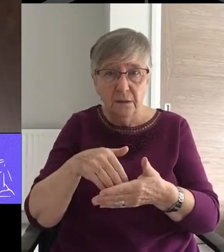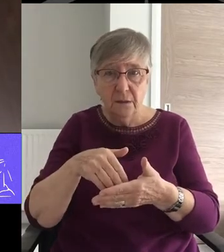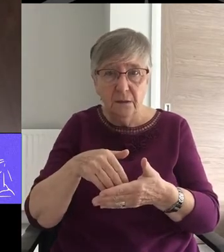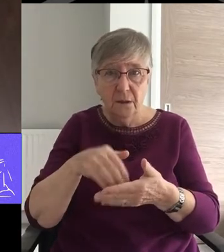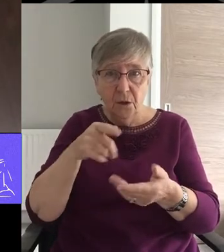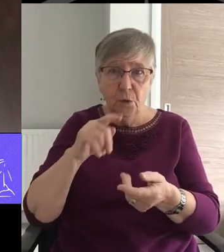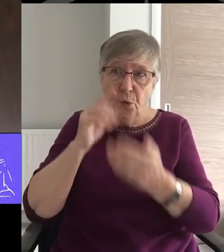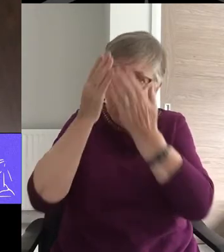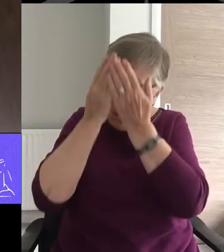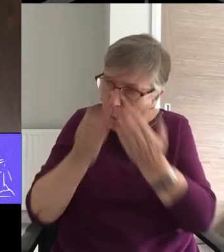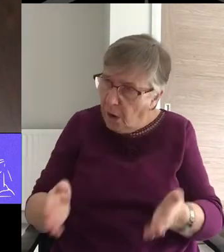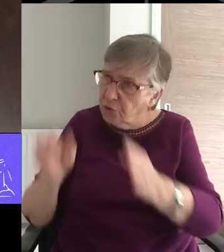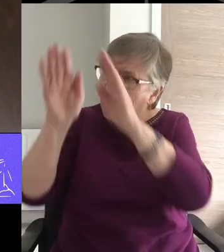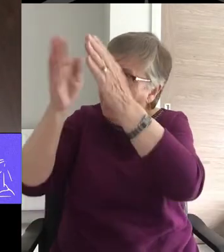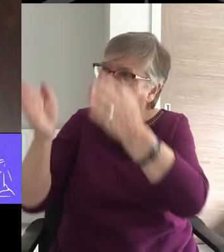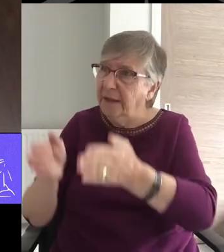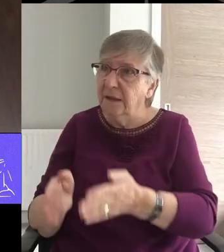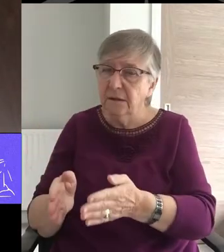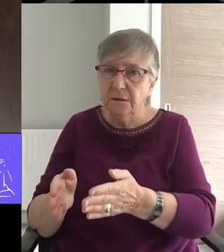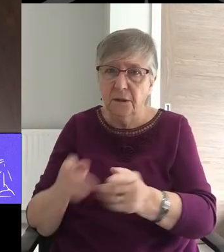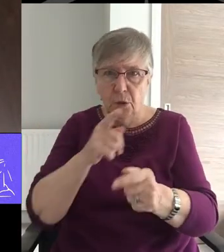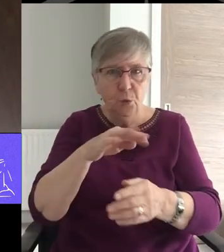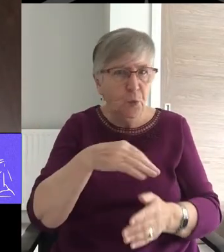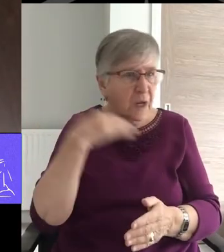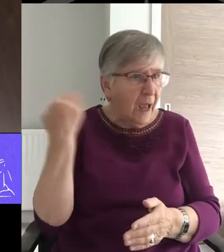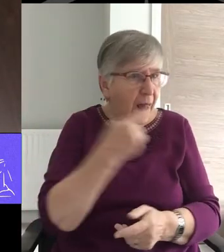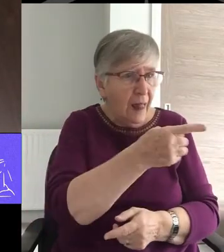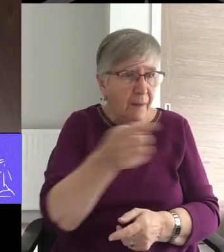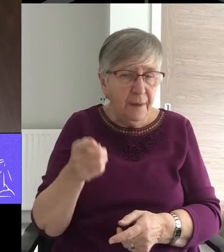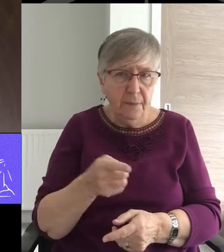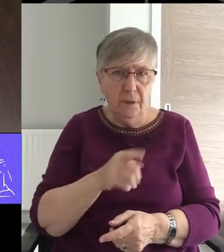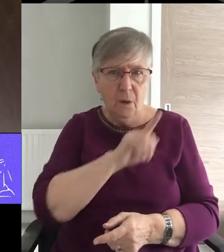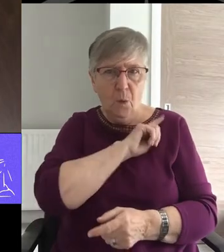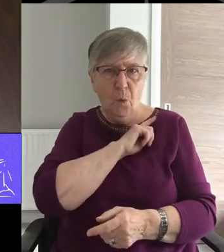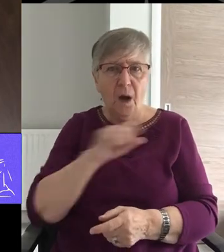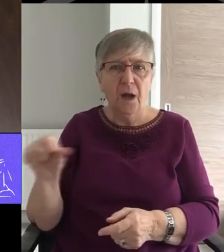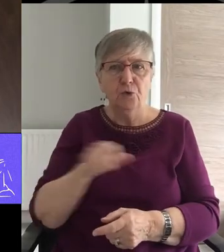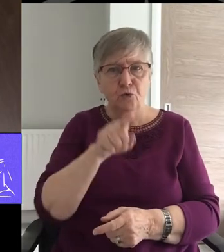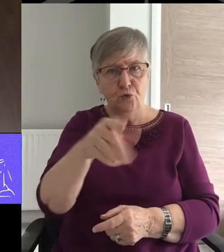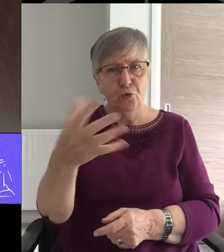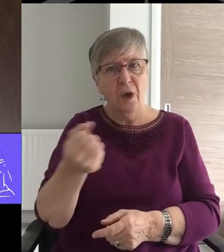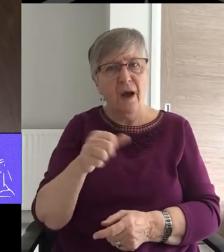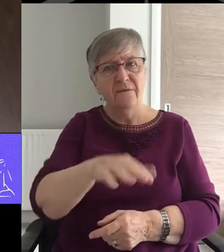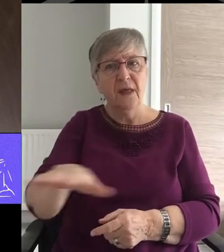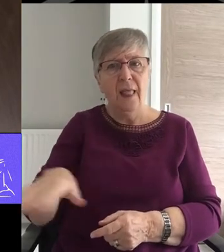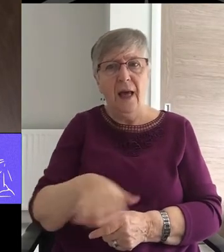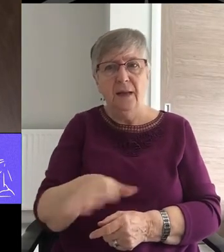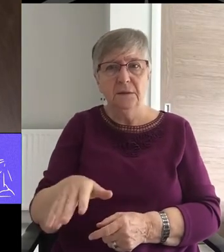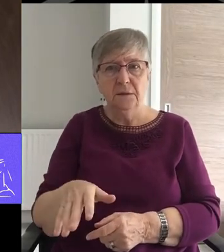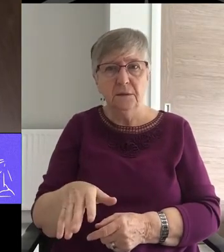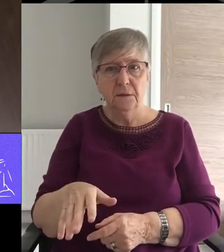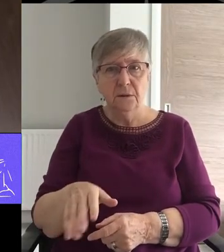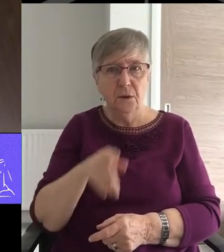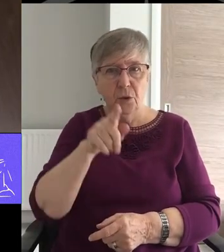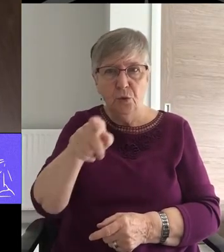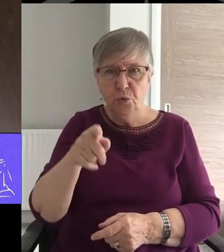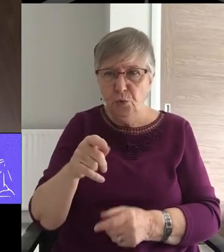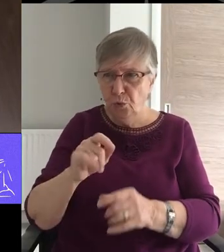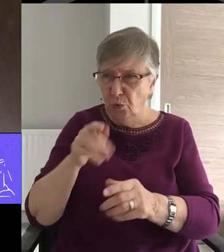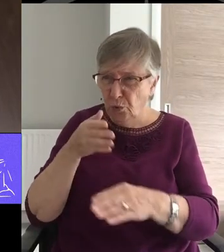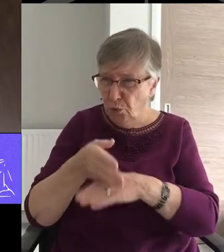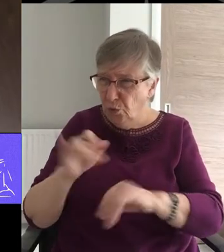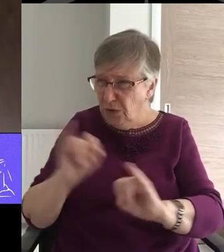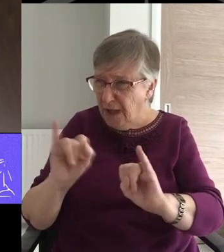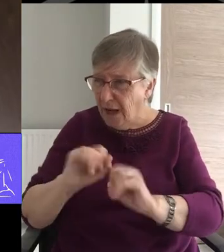your idols and shed blood, should you then possess the land? You rely on your sword, you do